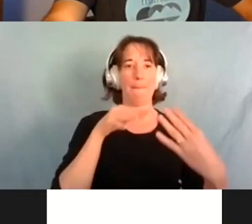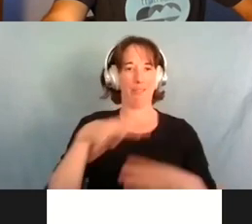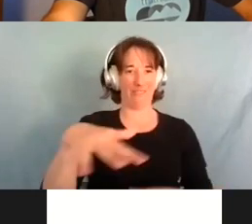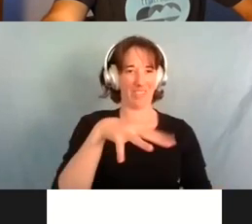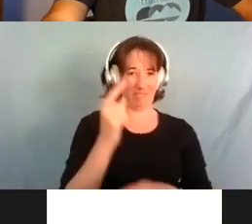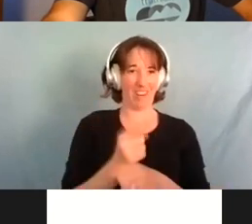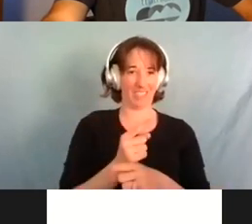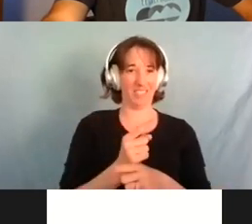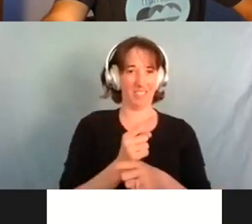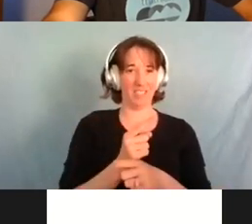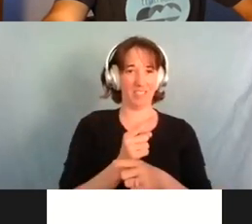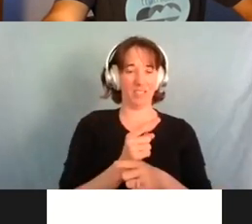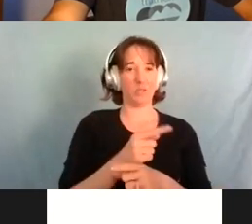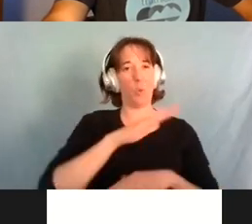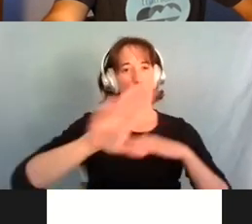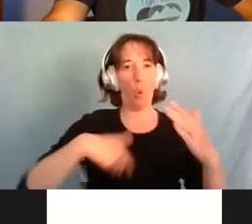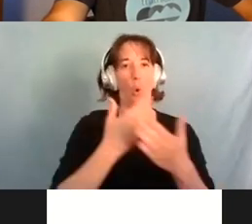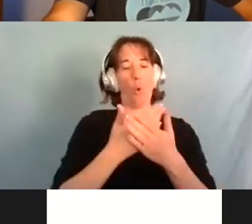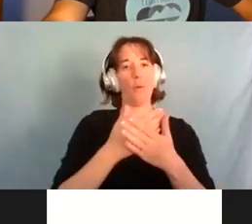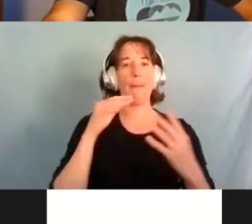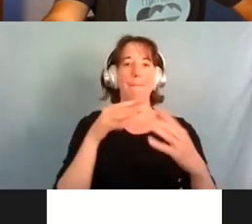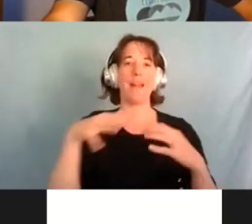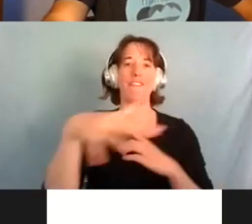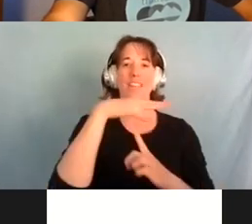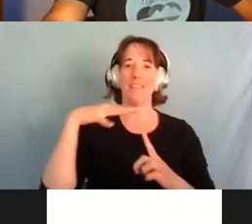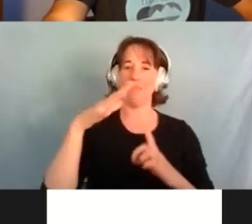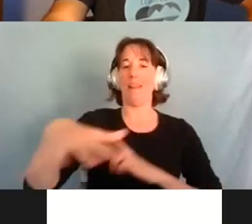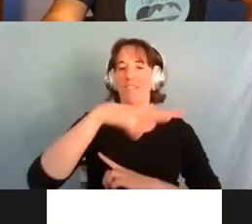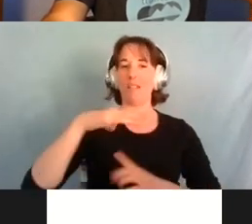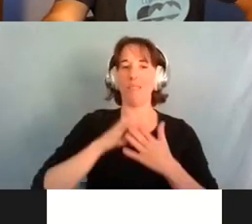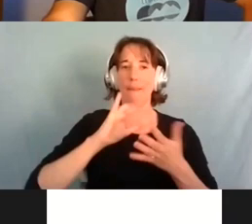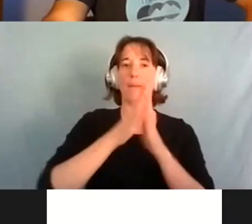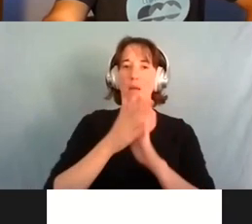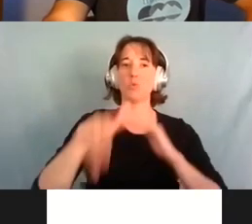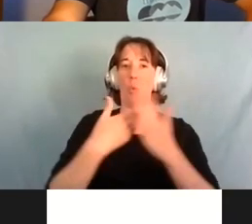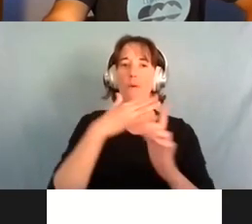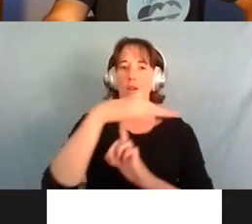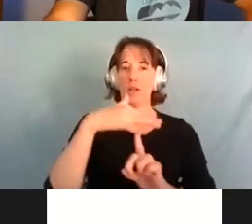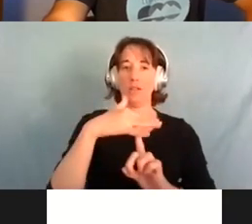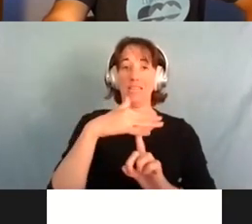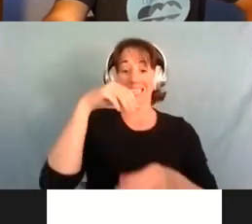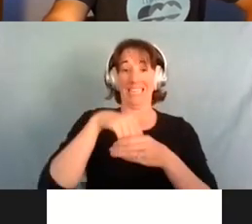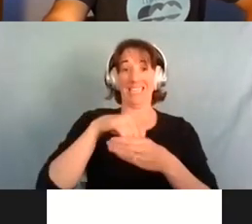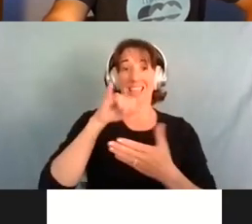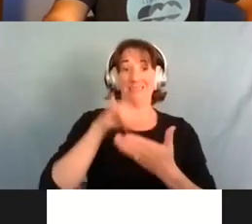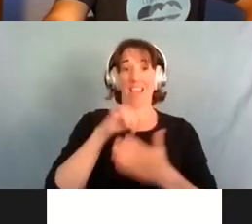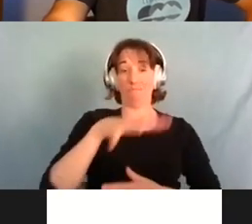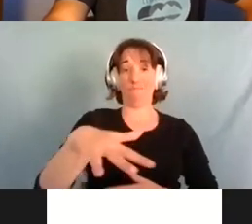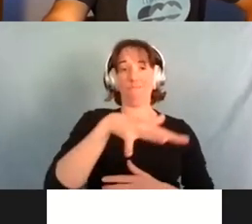of your environment, and you can do stuff inside the battlefield. Yeah, and the agent is your playable character. Actions would be